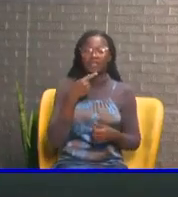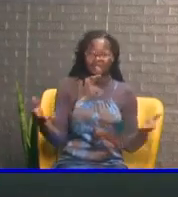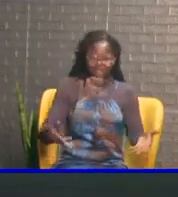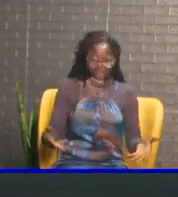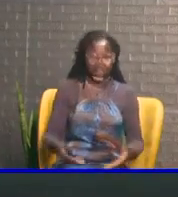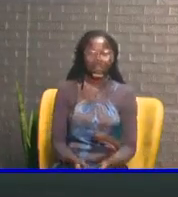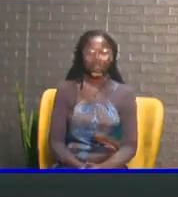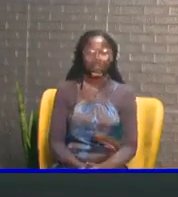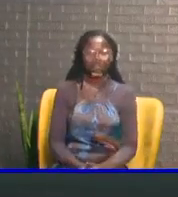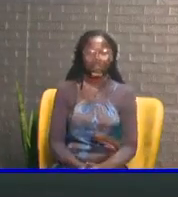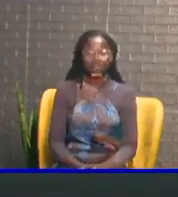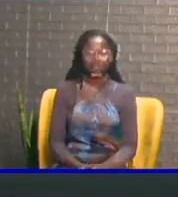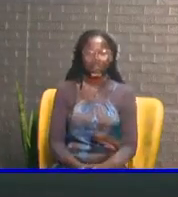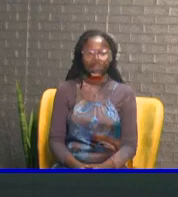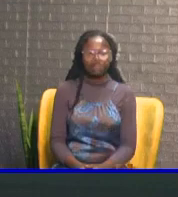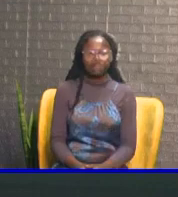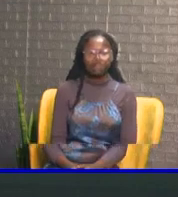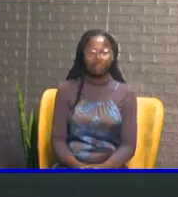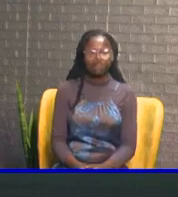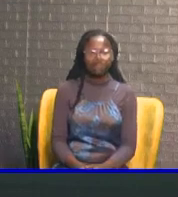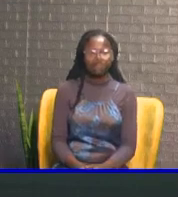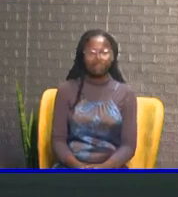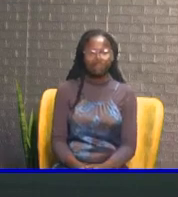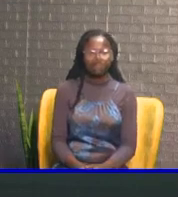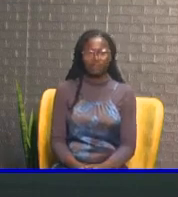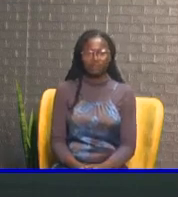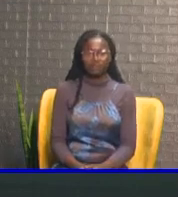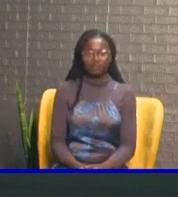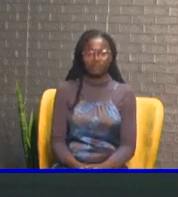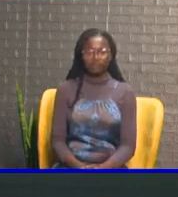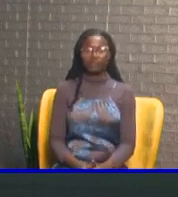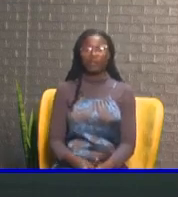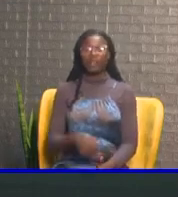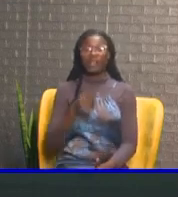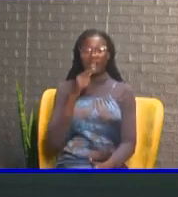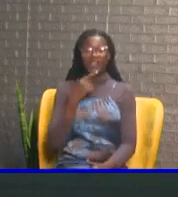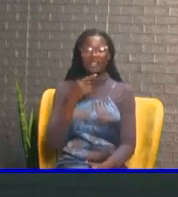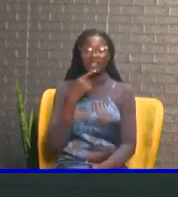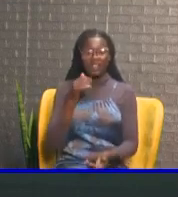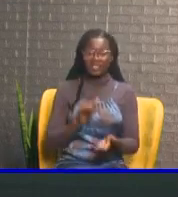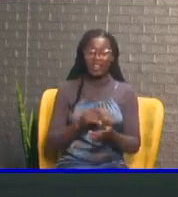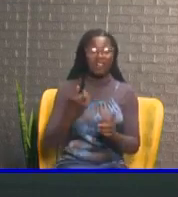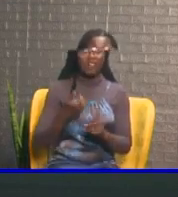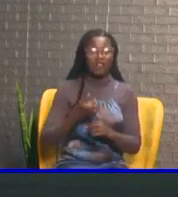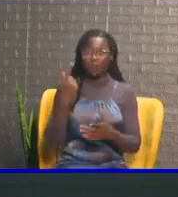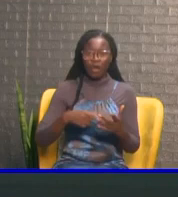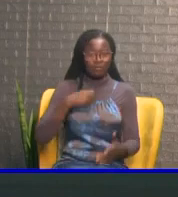in Wavbeck. I said it. Maybe first time I taught on joy. I said that from what I have